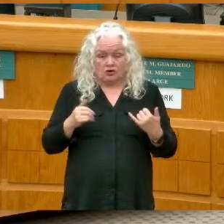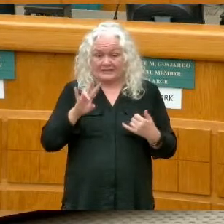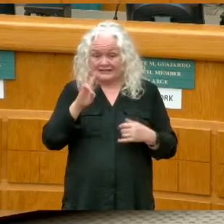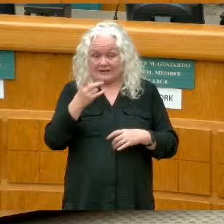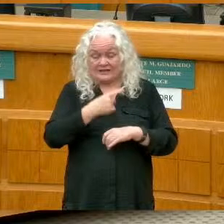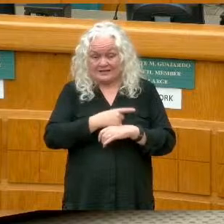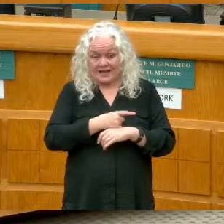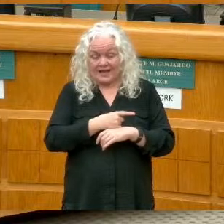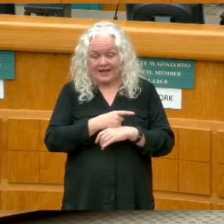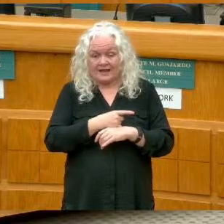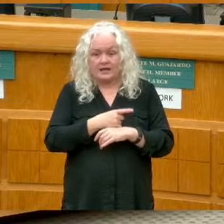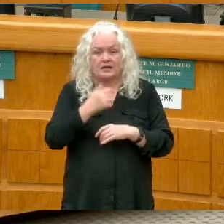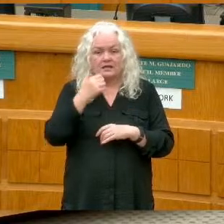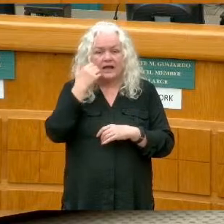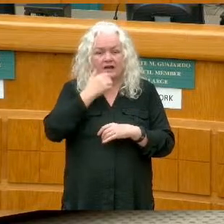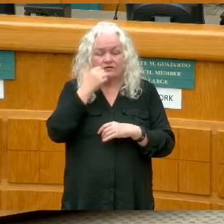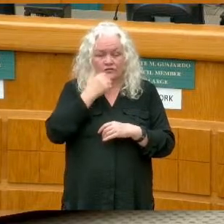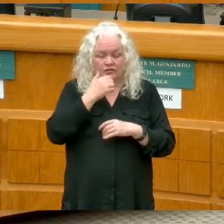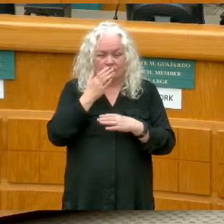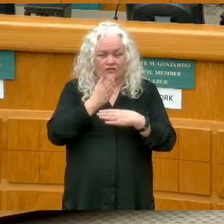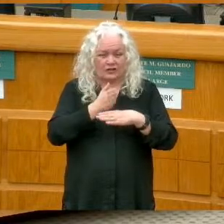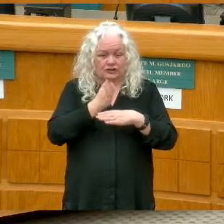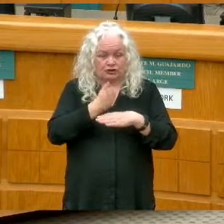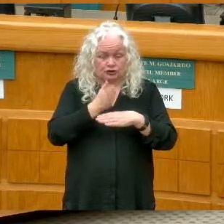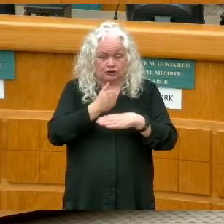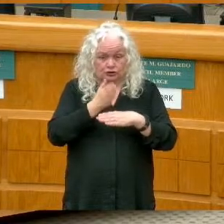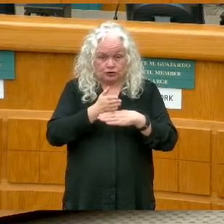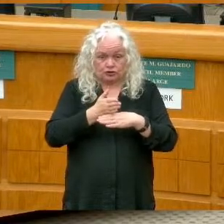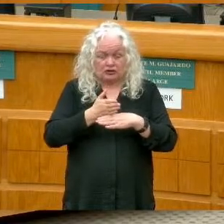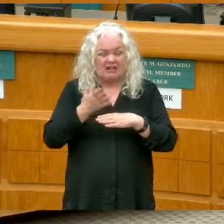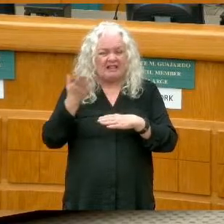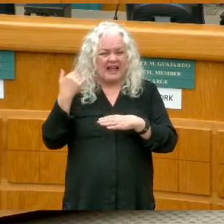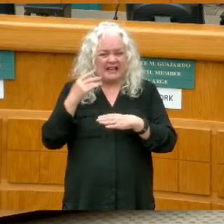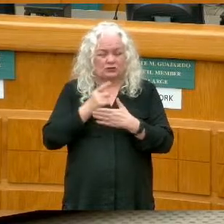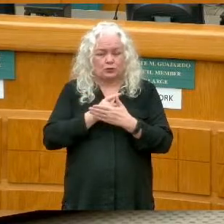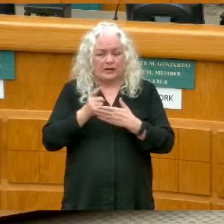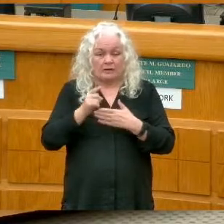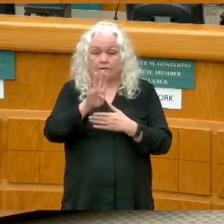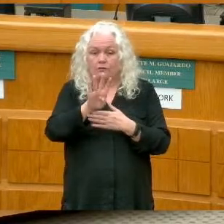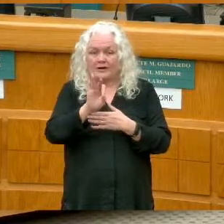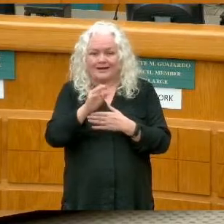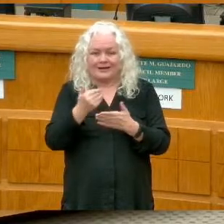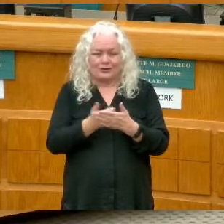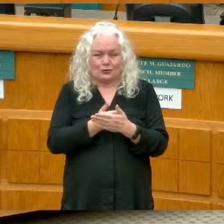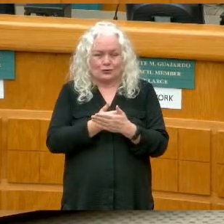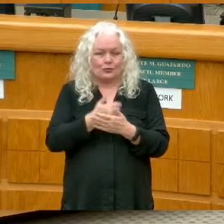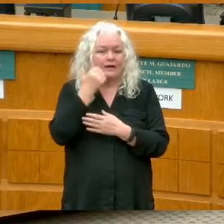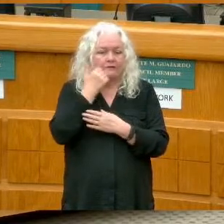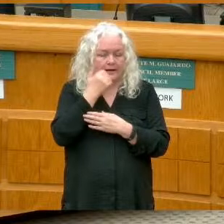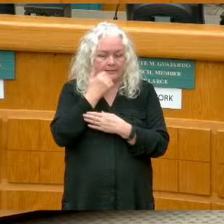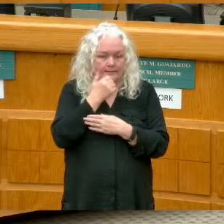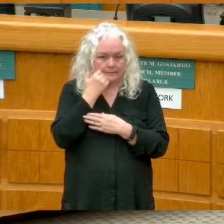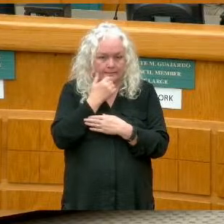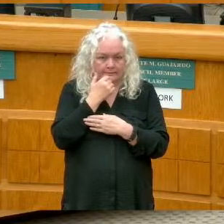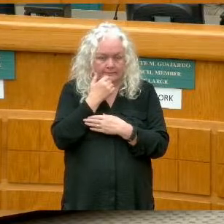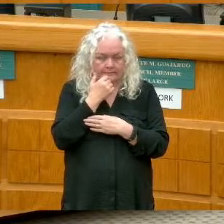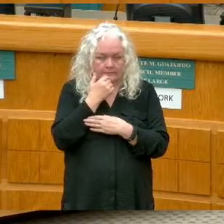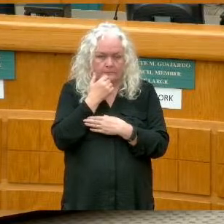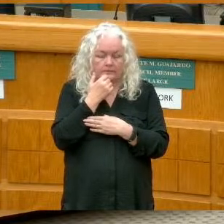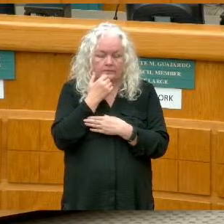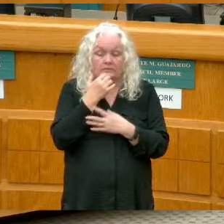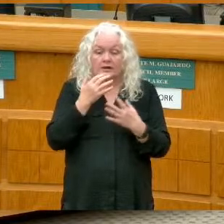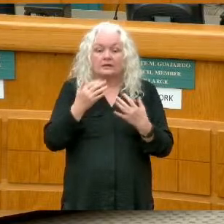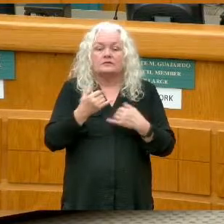7-day daily average, so the current daily average based on the last 7 days is 49 new cases every day. And